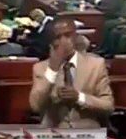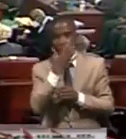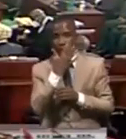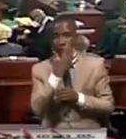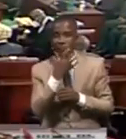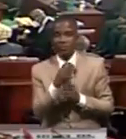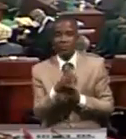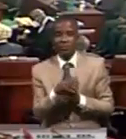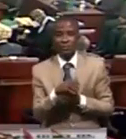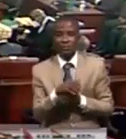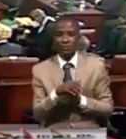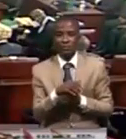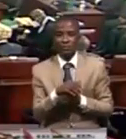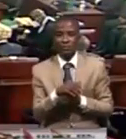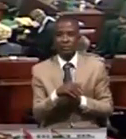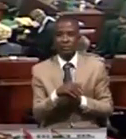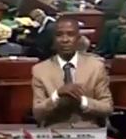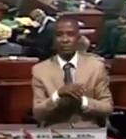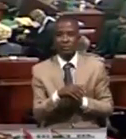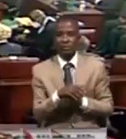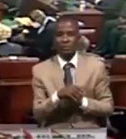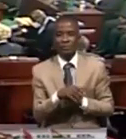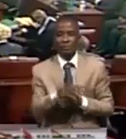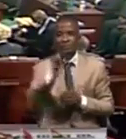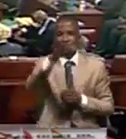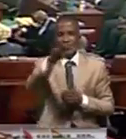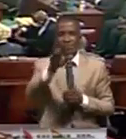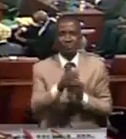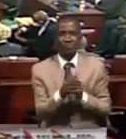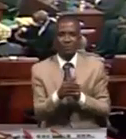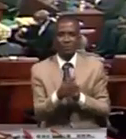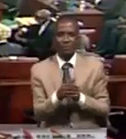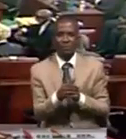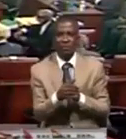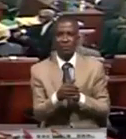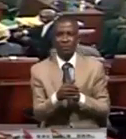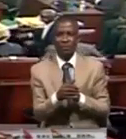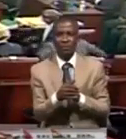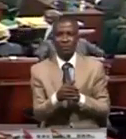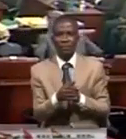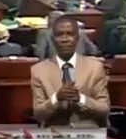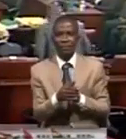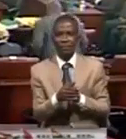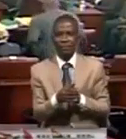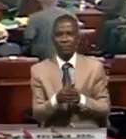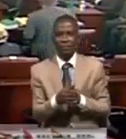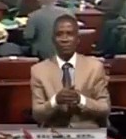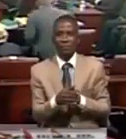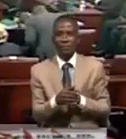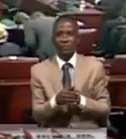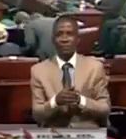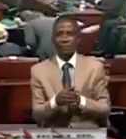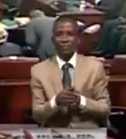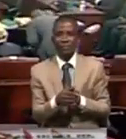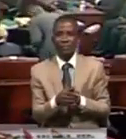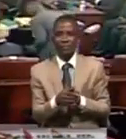words. If your Lordship, he's evading. My Lord, I will totally adopt